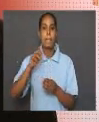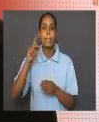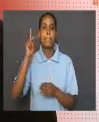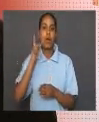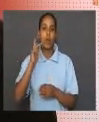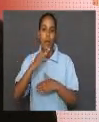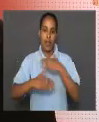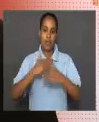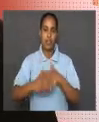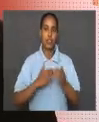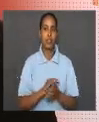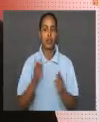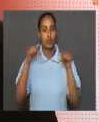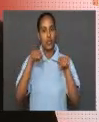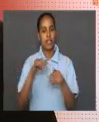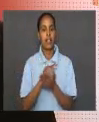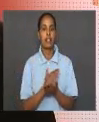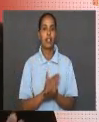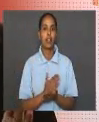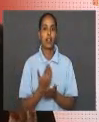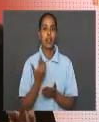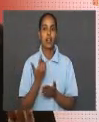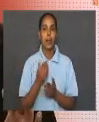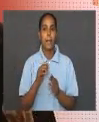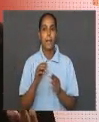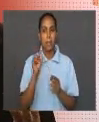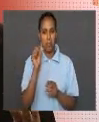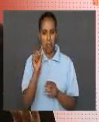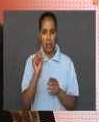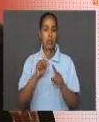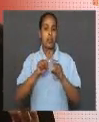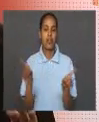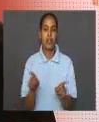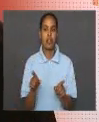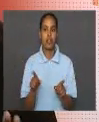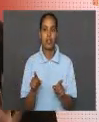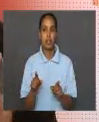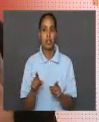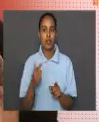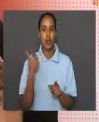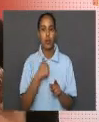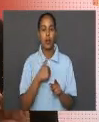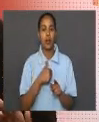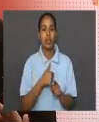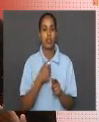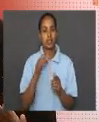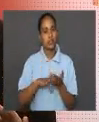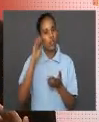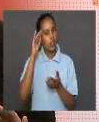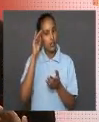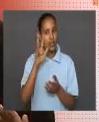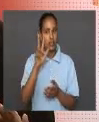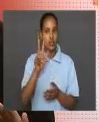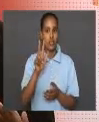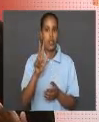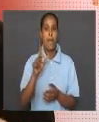polymerization. Today's lesson will be a bit different. We are going to study